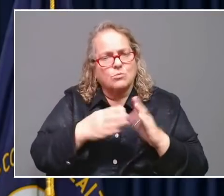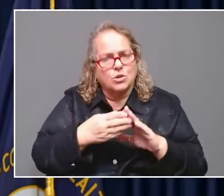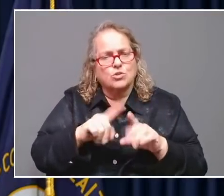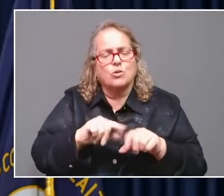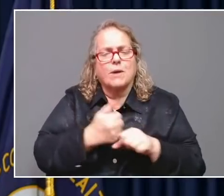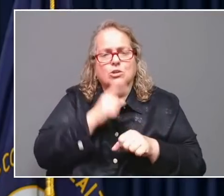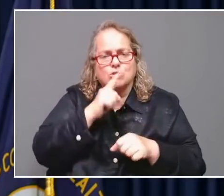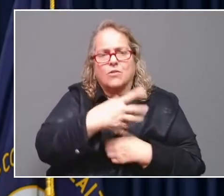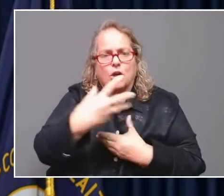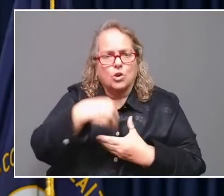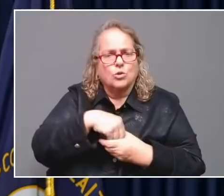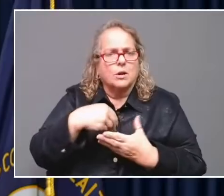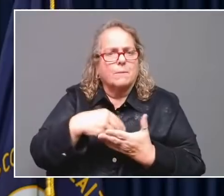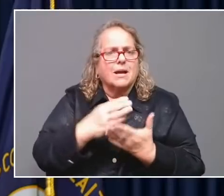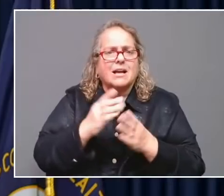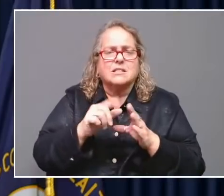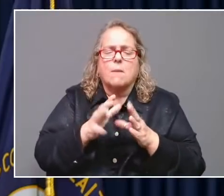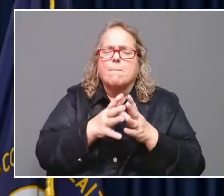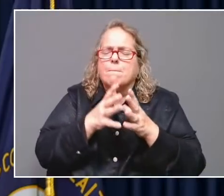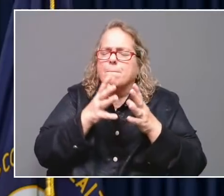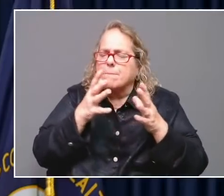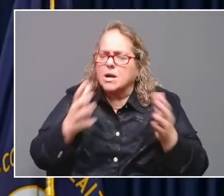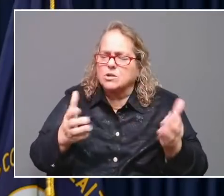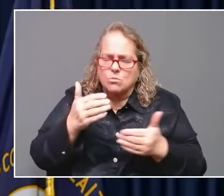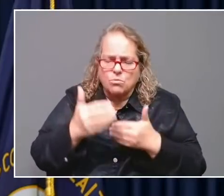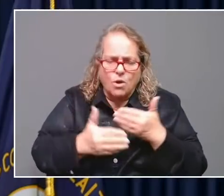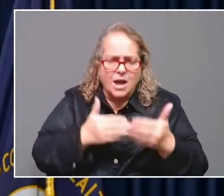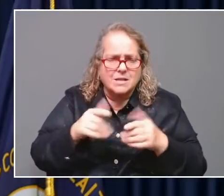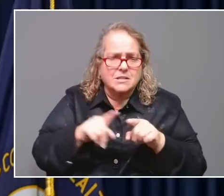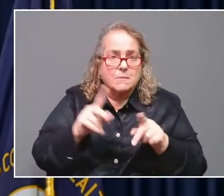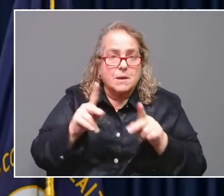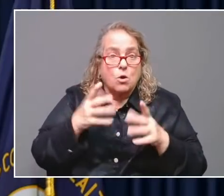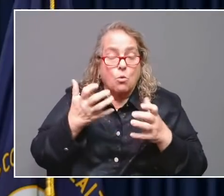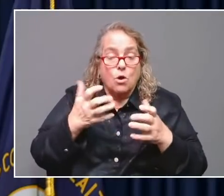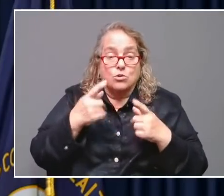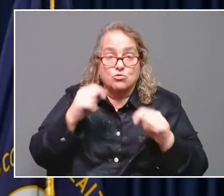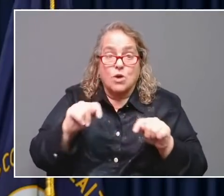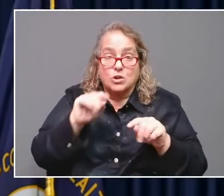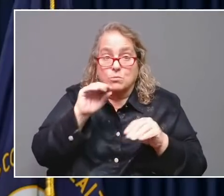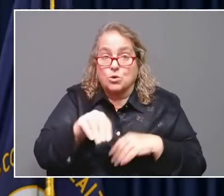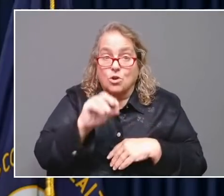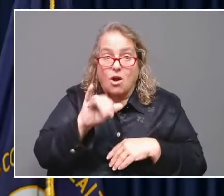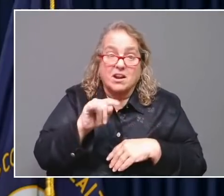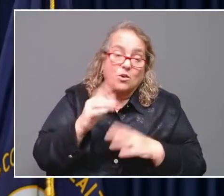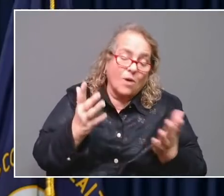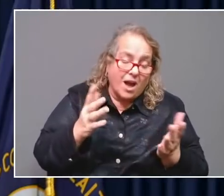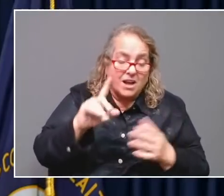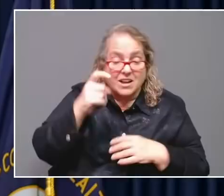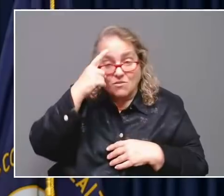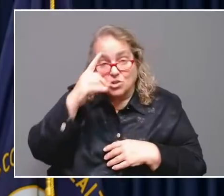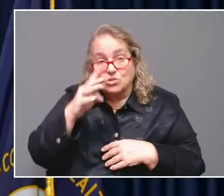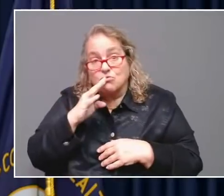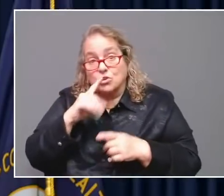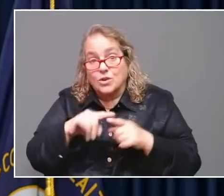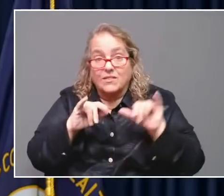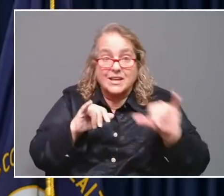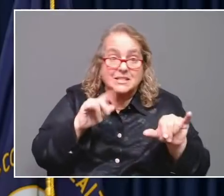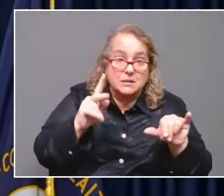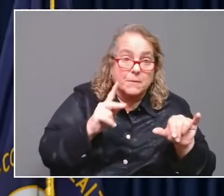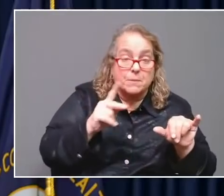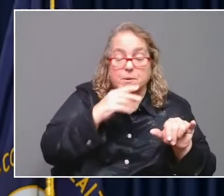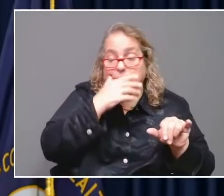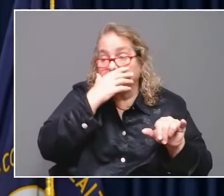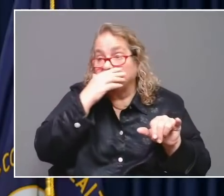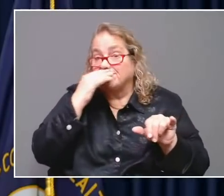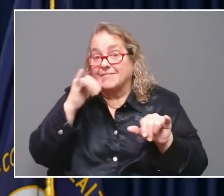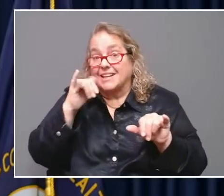budget. And as much process as people may want to try to put on this of, well, is the governor talking to these people or is the legislators